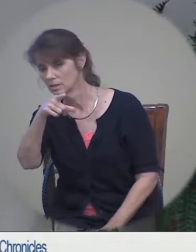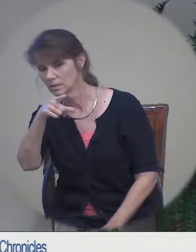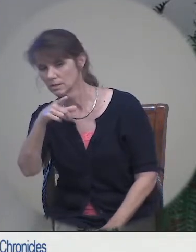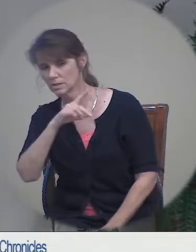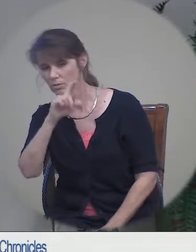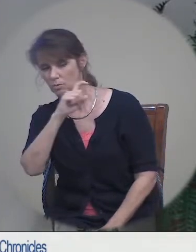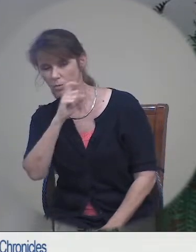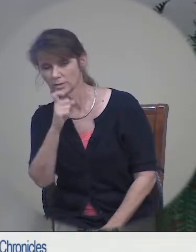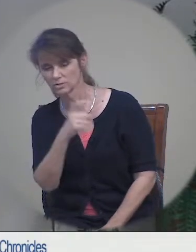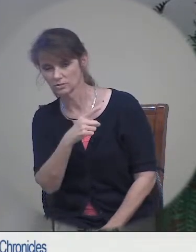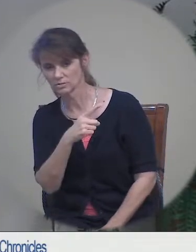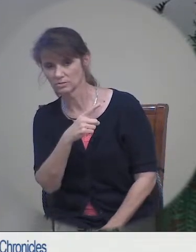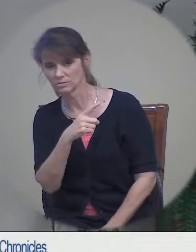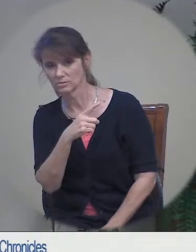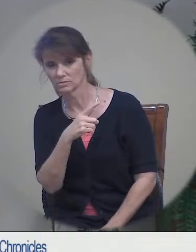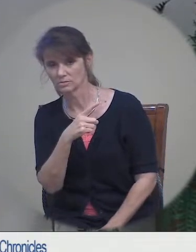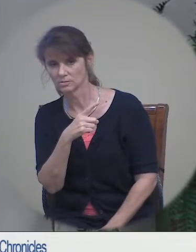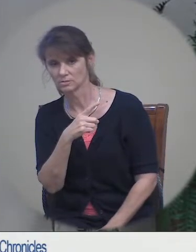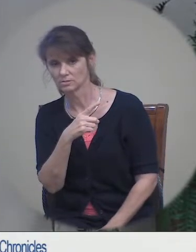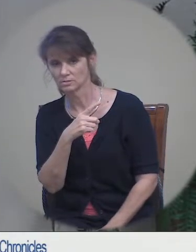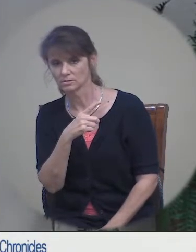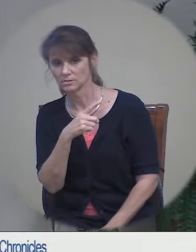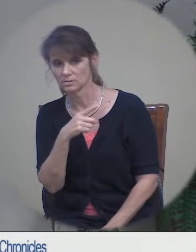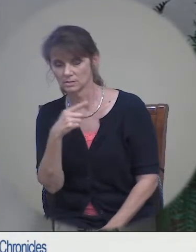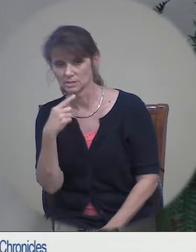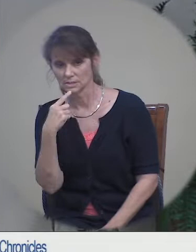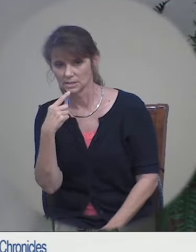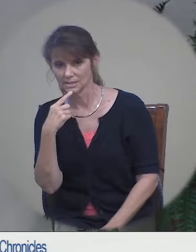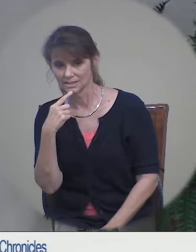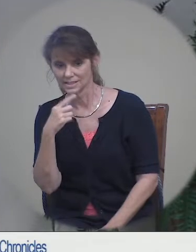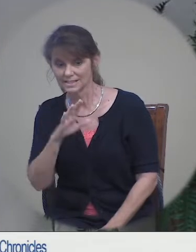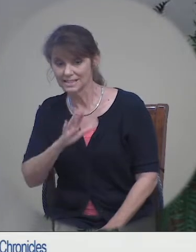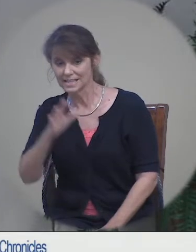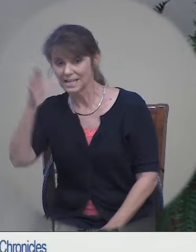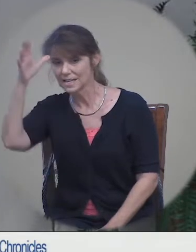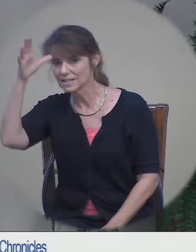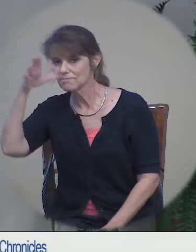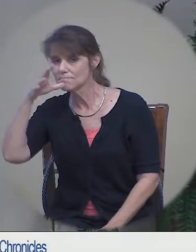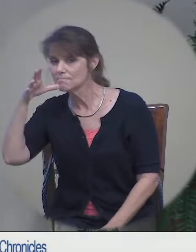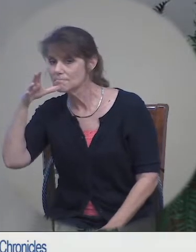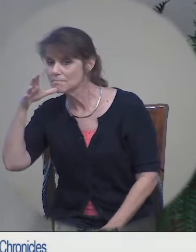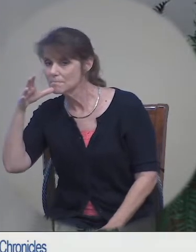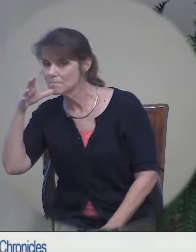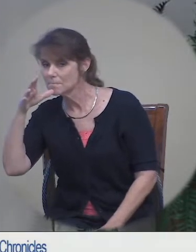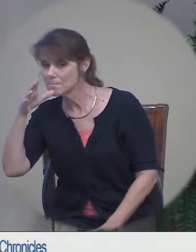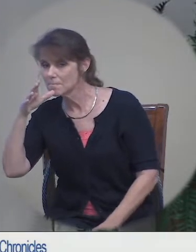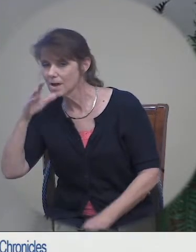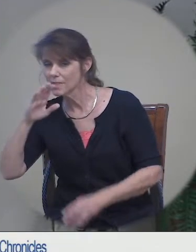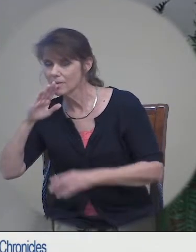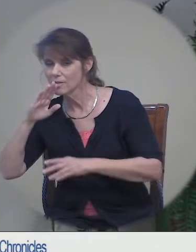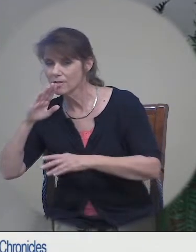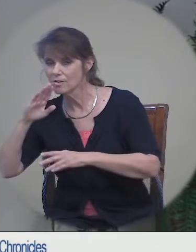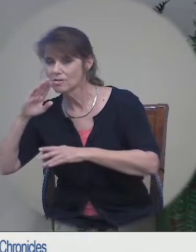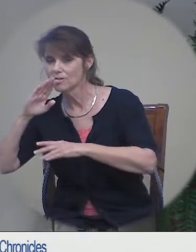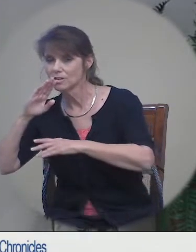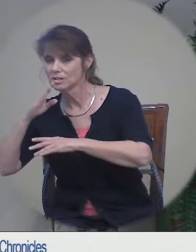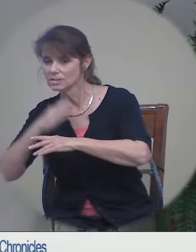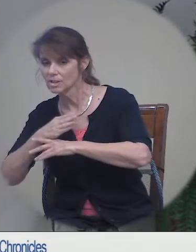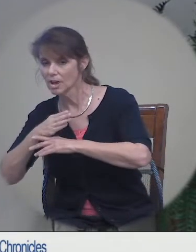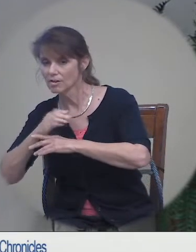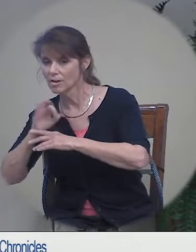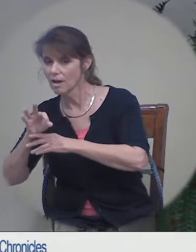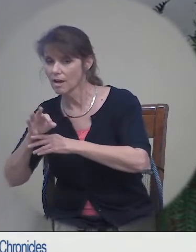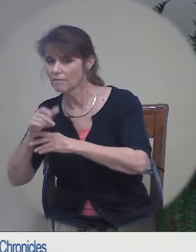ask, it says the mother was the daughter of Zechariah. Is that